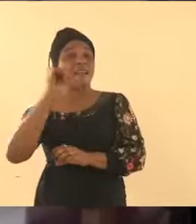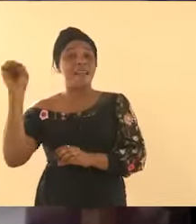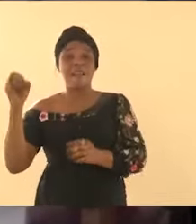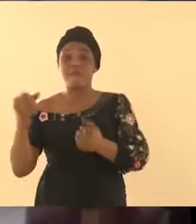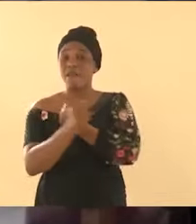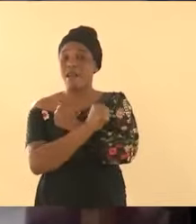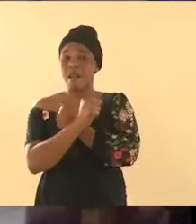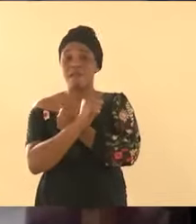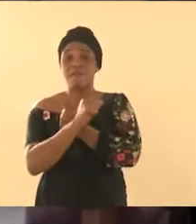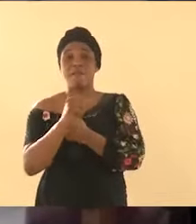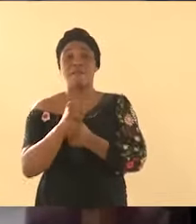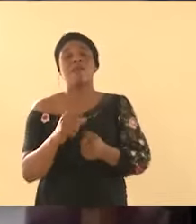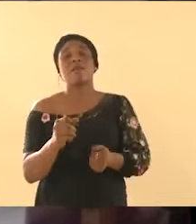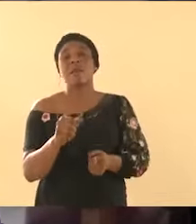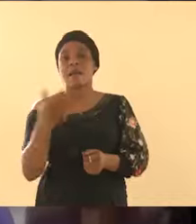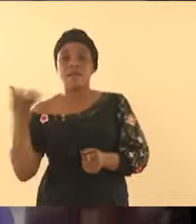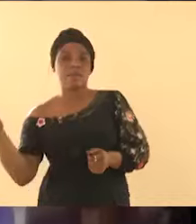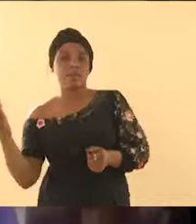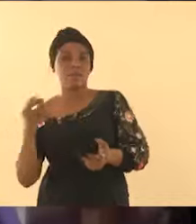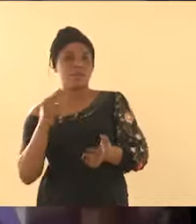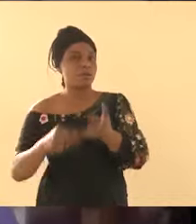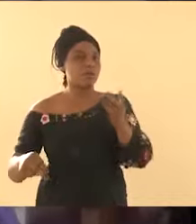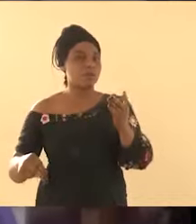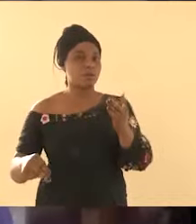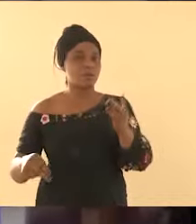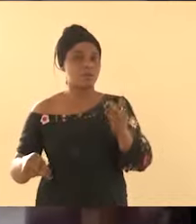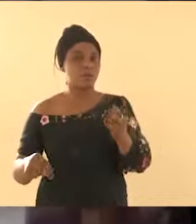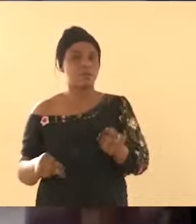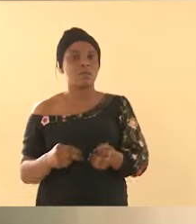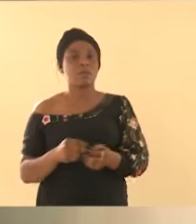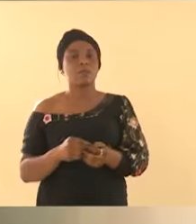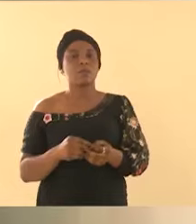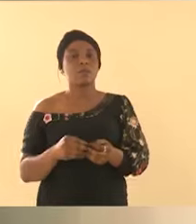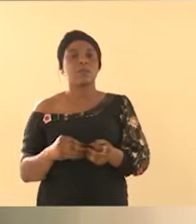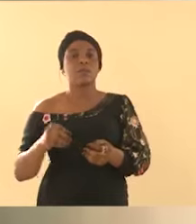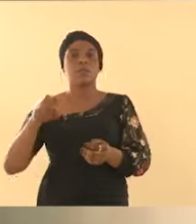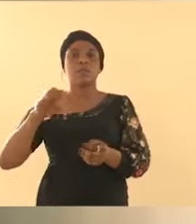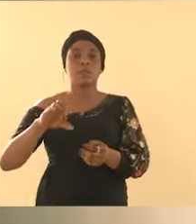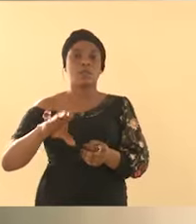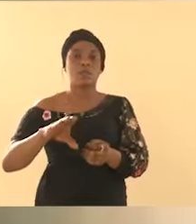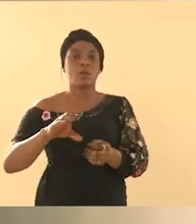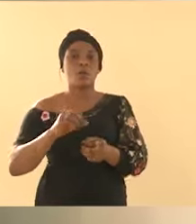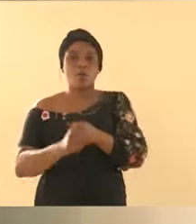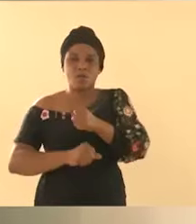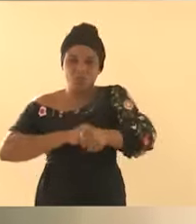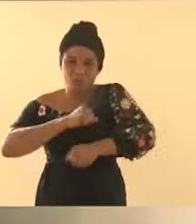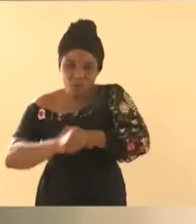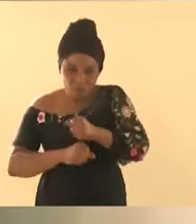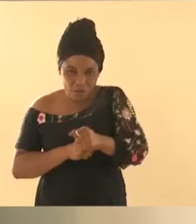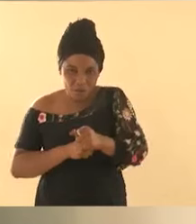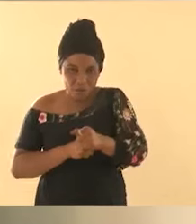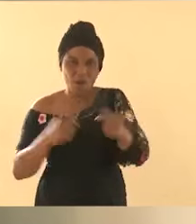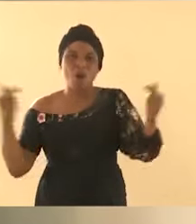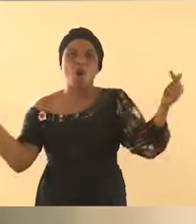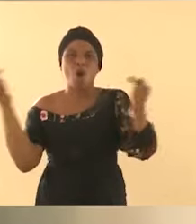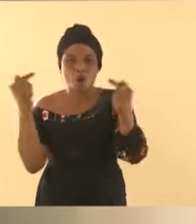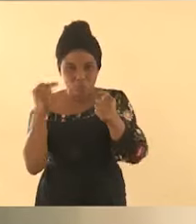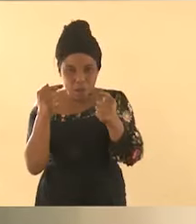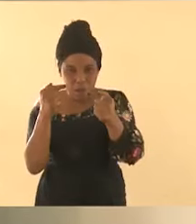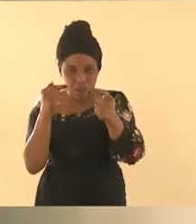thing we can ever have. So, can anything cut us off? He's listening. Can hardships or can distress... Hardships or distress...